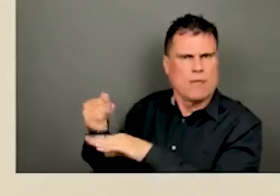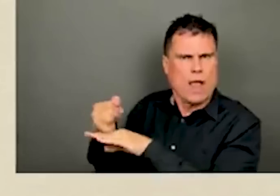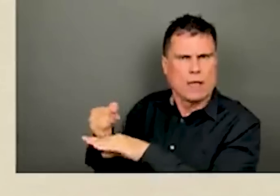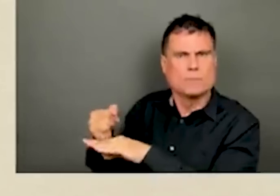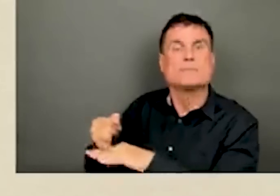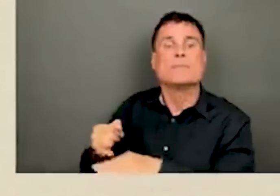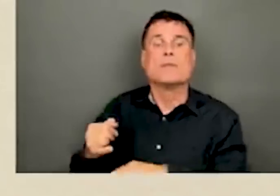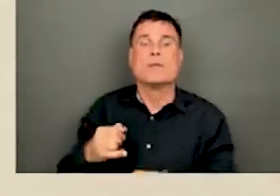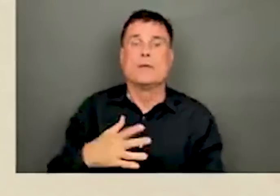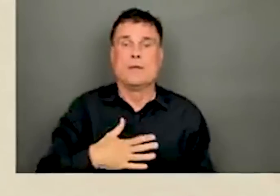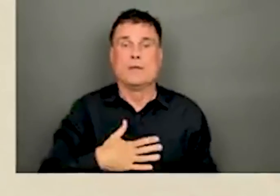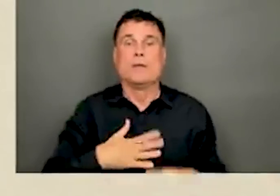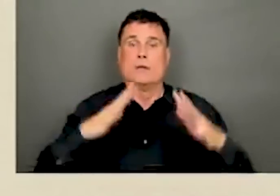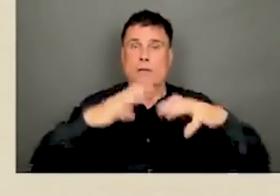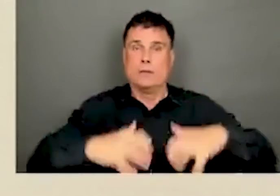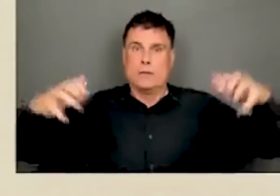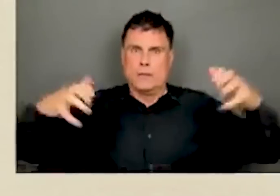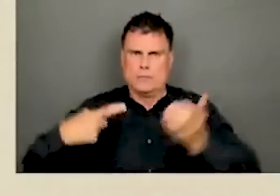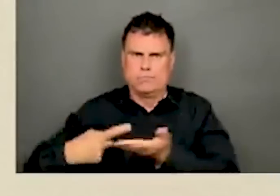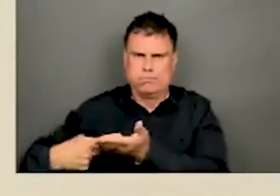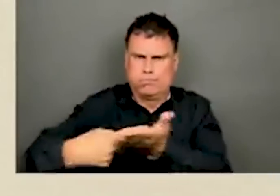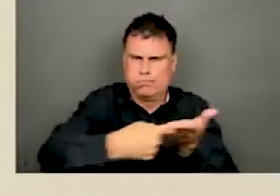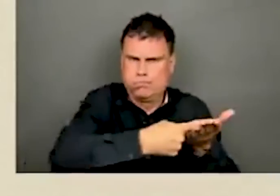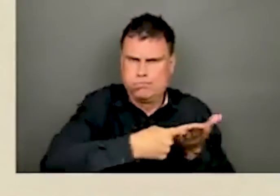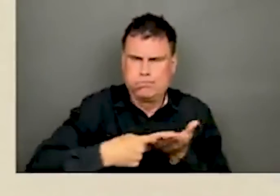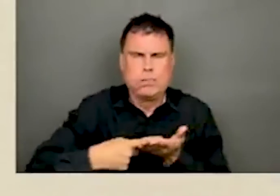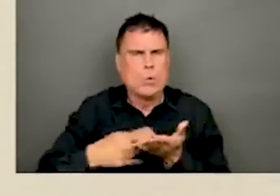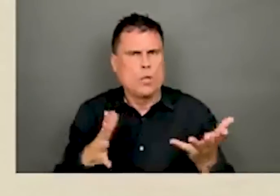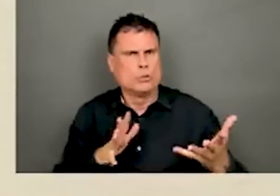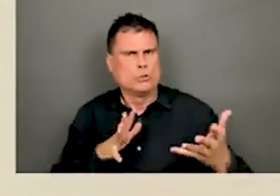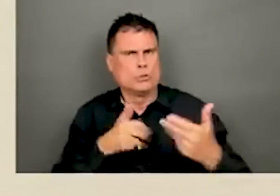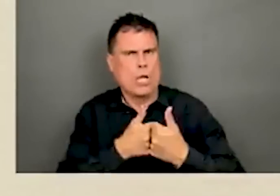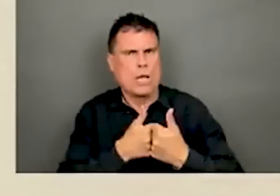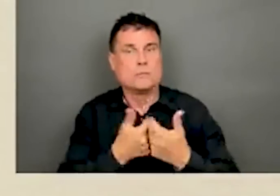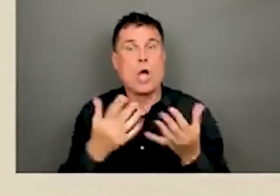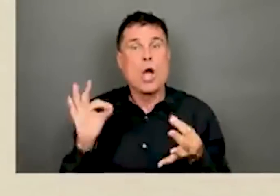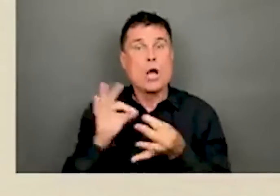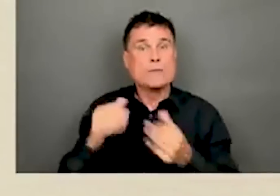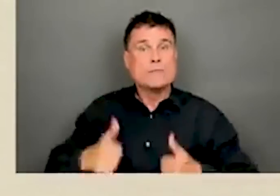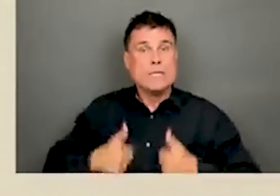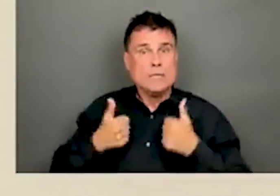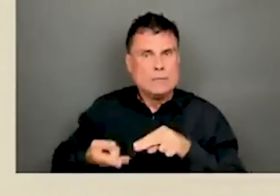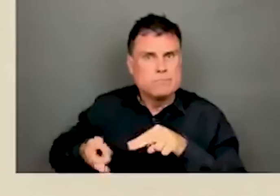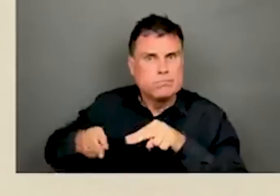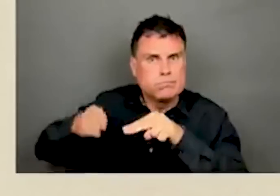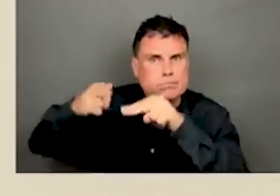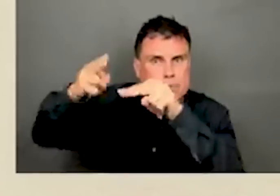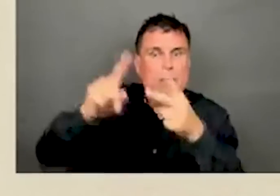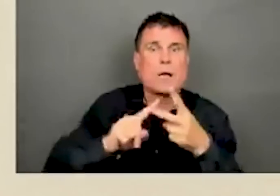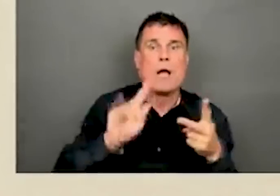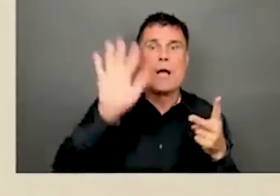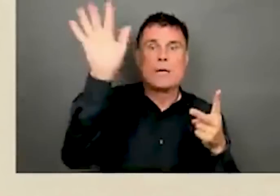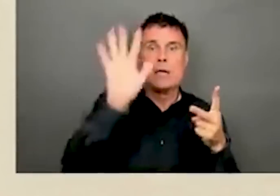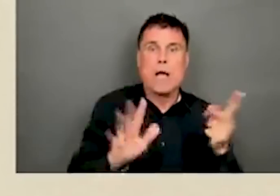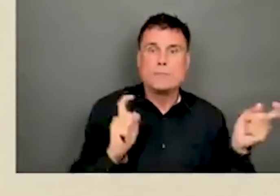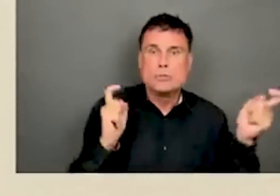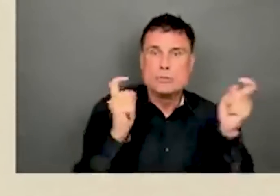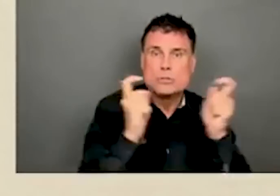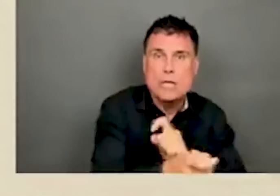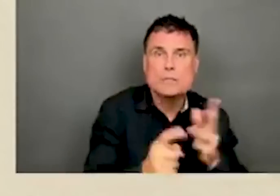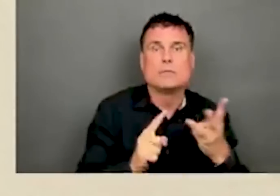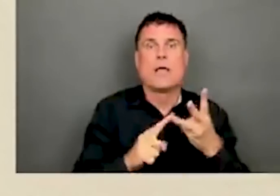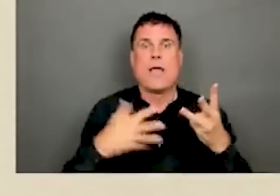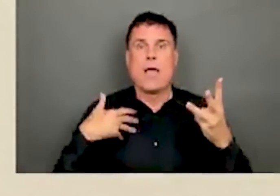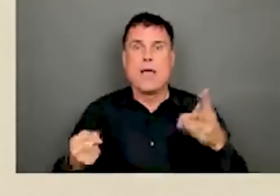of living, challenges to our public health care system, climate action, a range of other issues that we've been focused on as a government for the